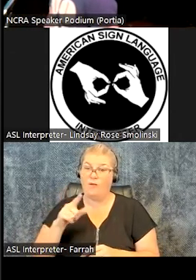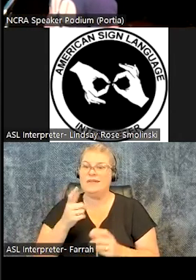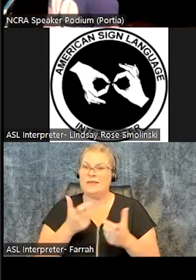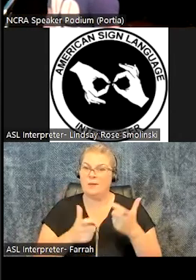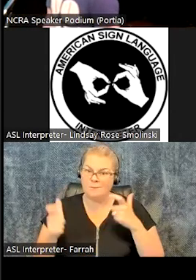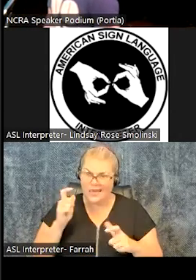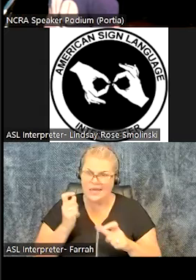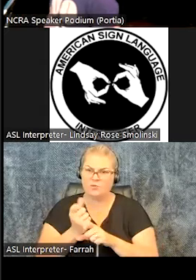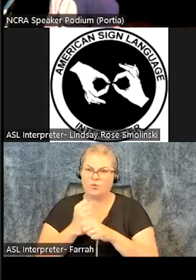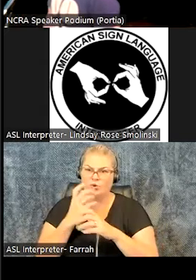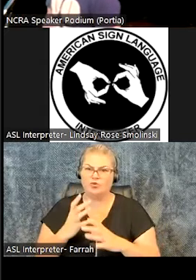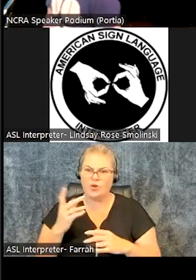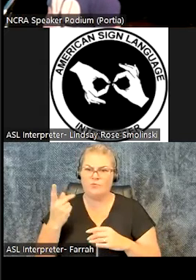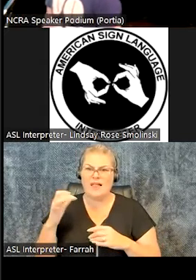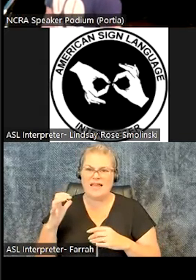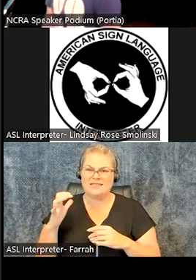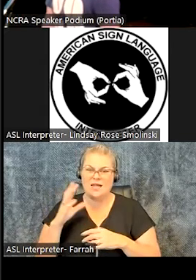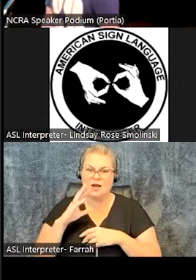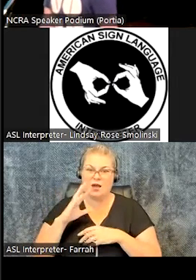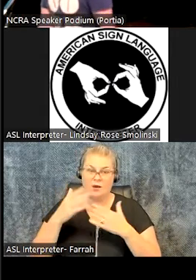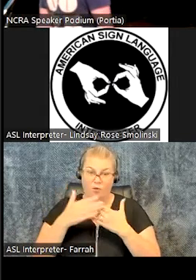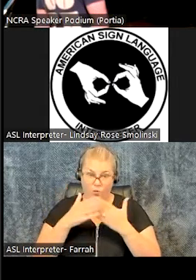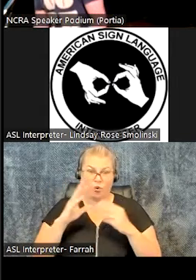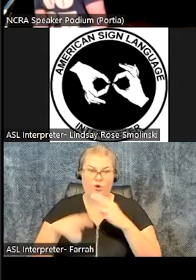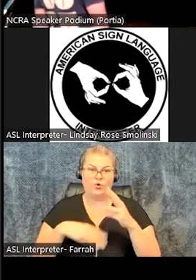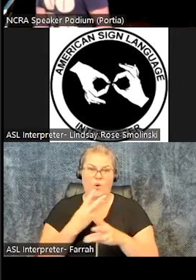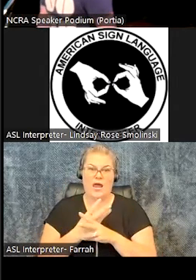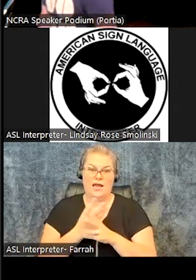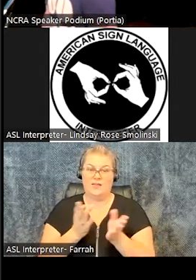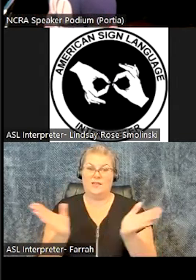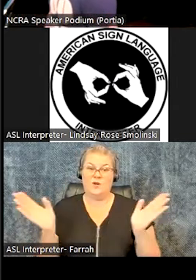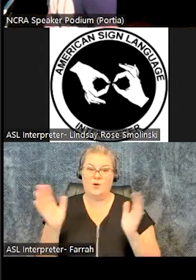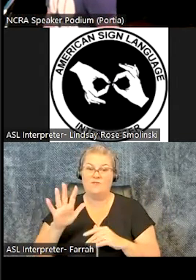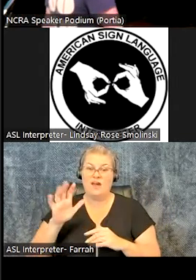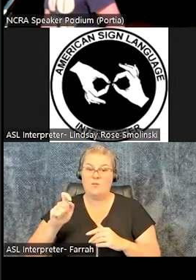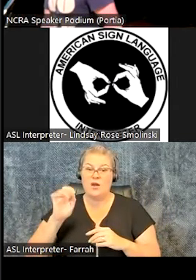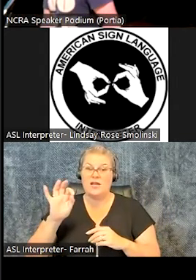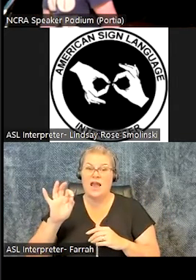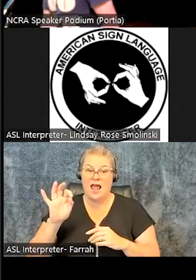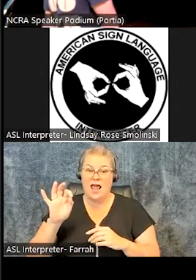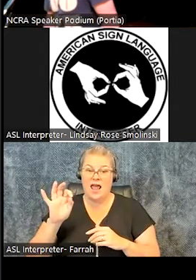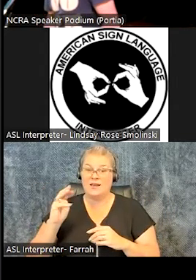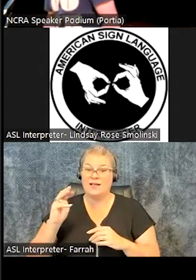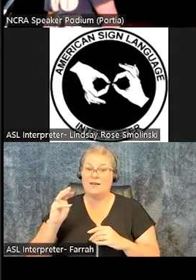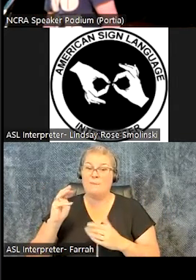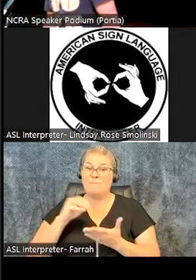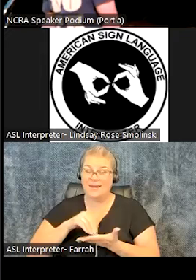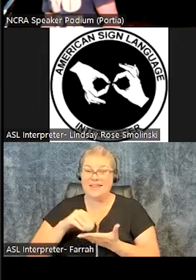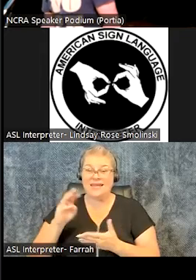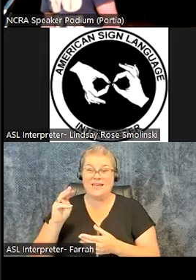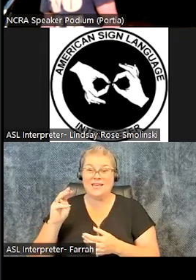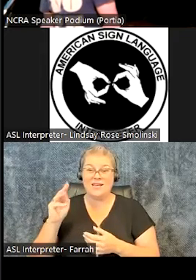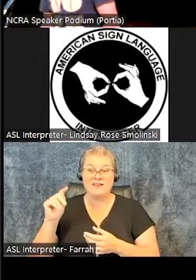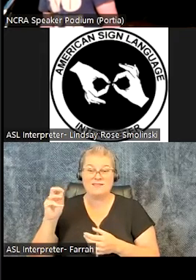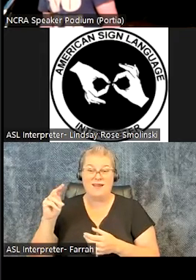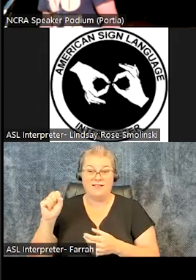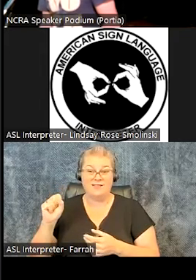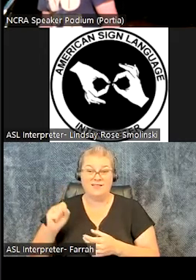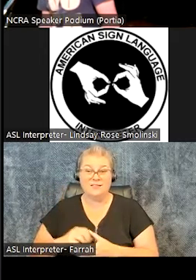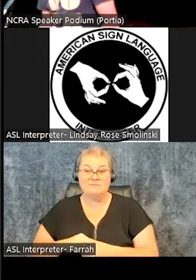plastics worldwide with 5.9 million metric tons, followed by Dow Chemical and Sinopec of China.